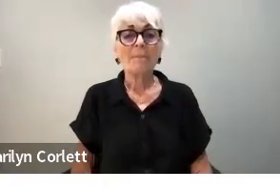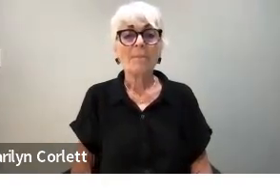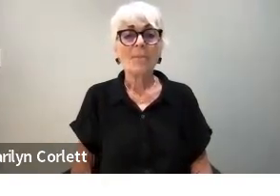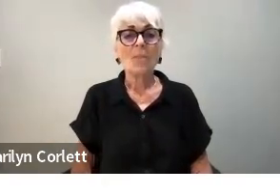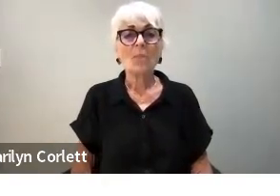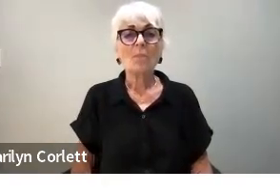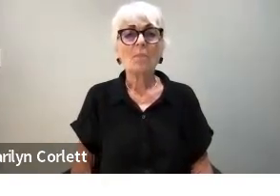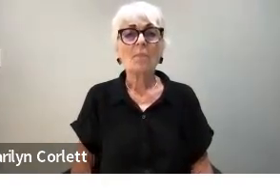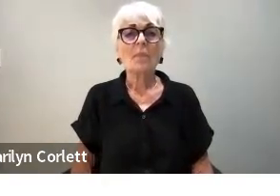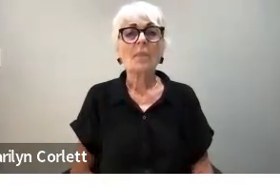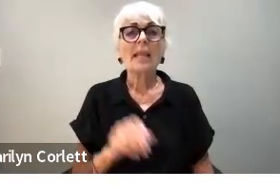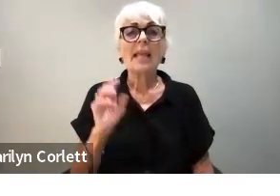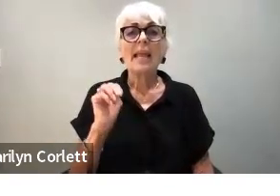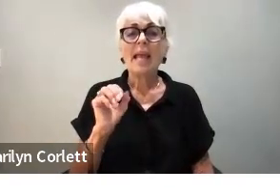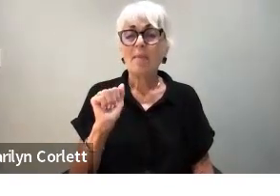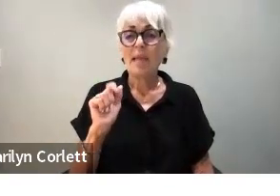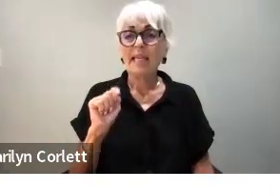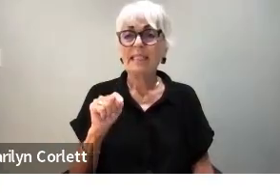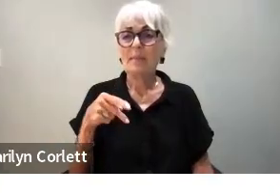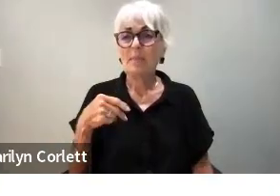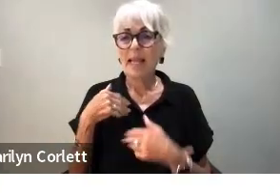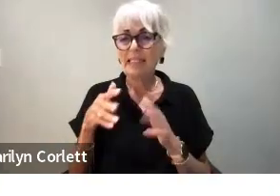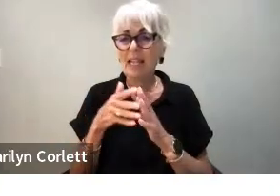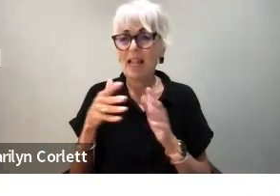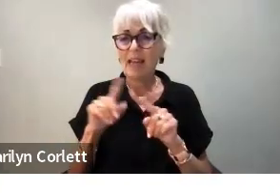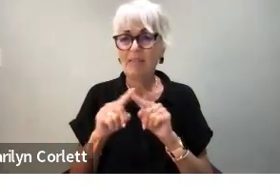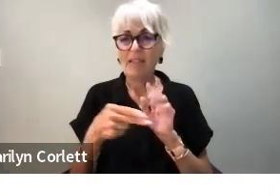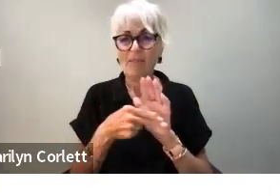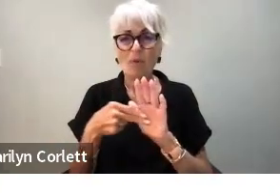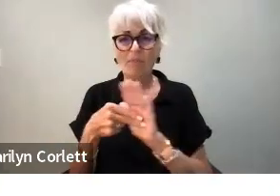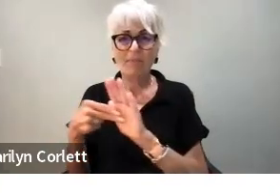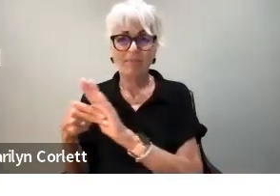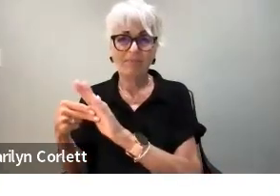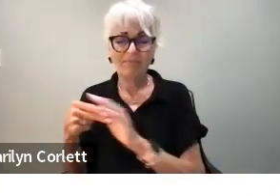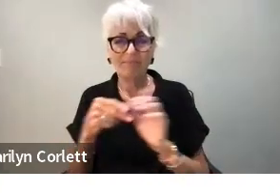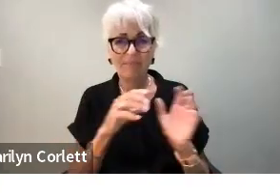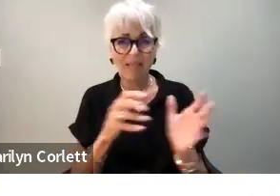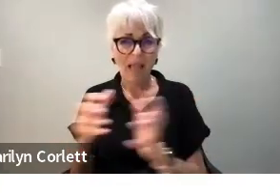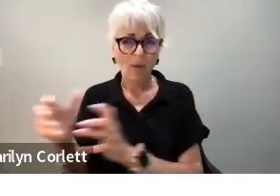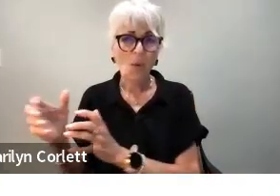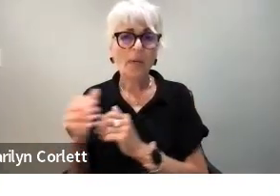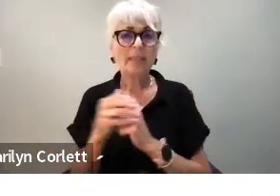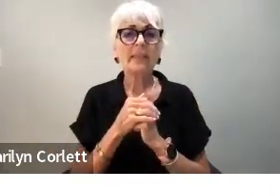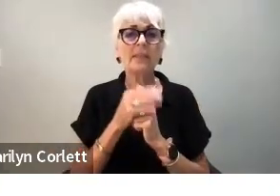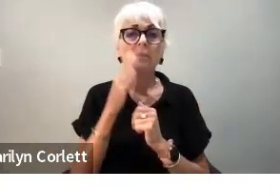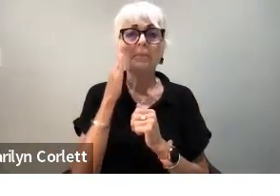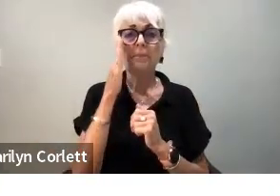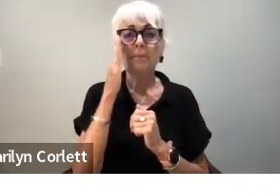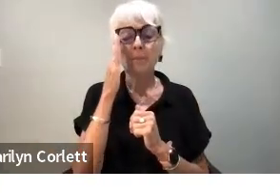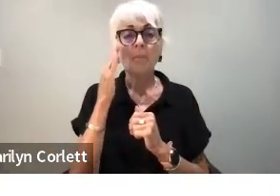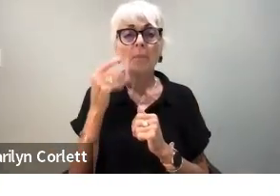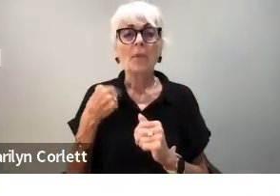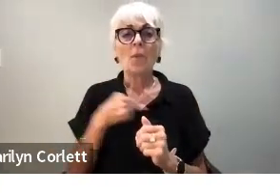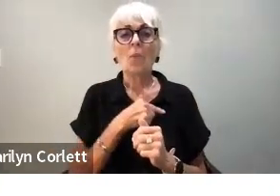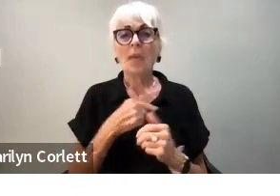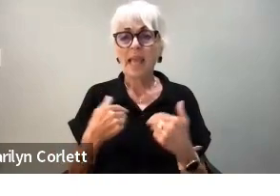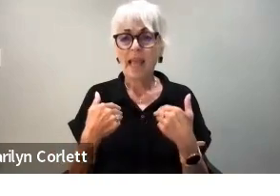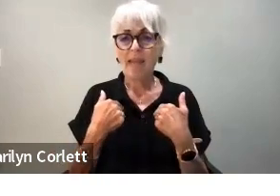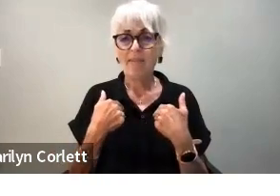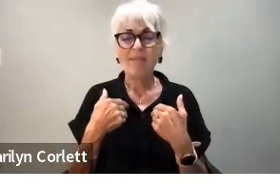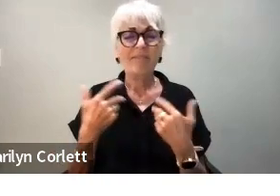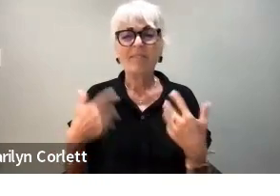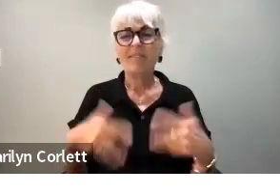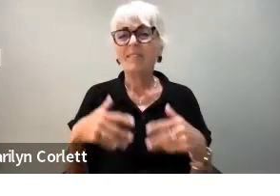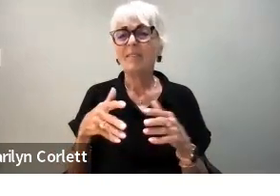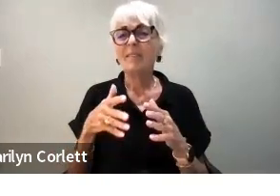So MATP has a lot of different categories in it, and we have we have tons